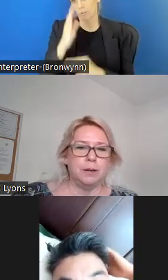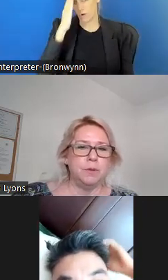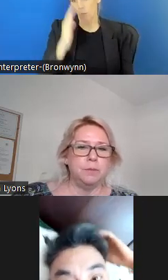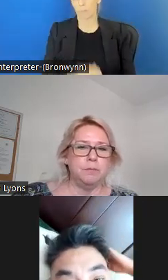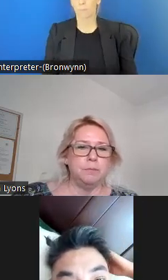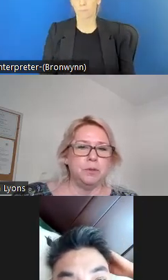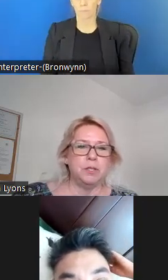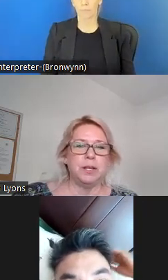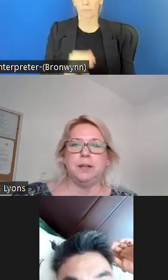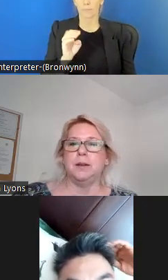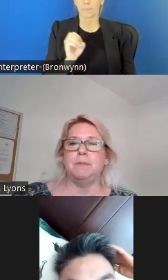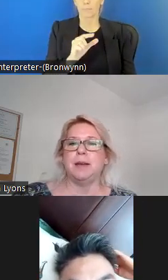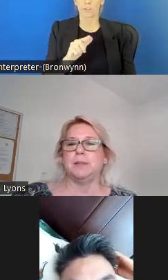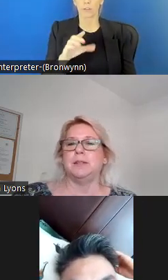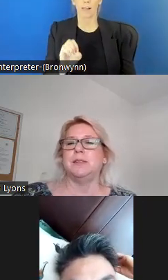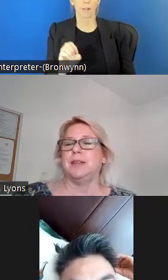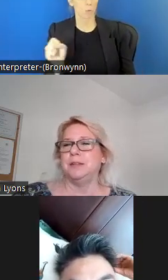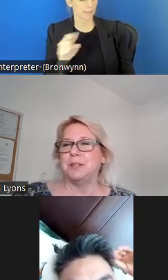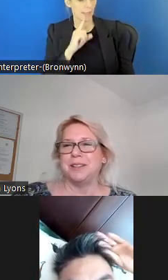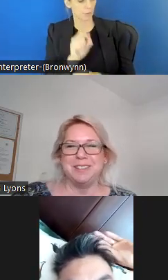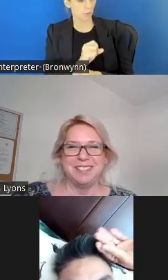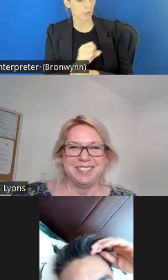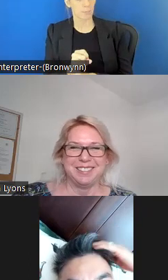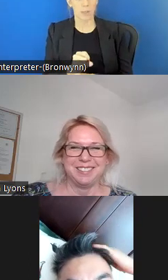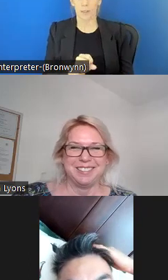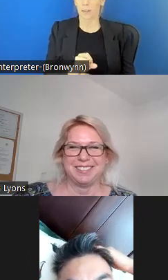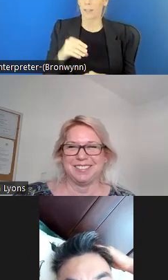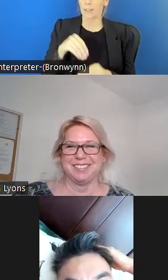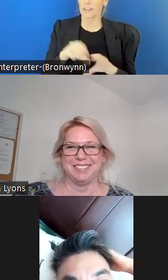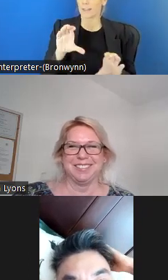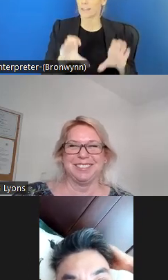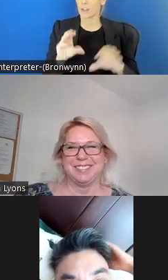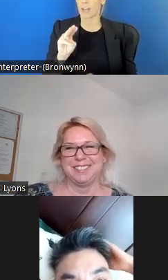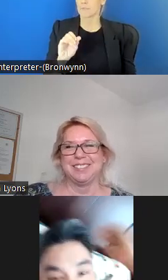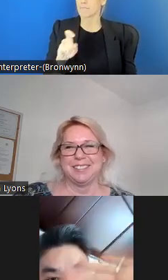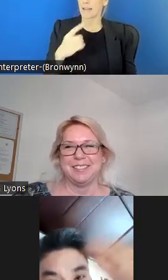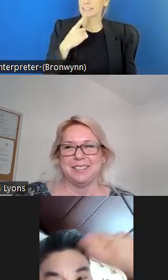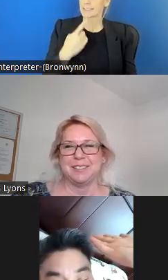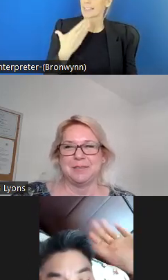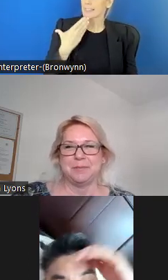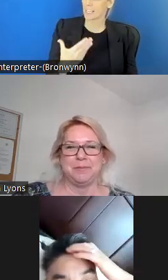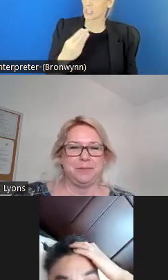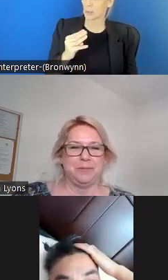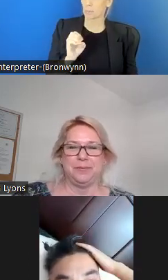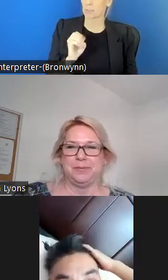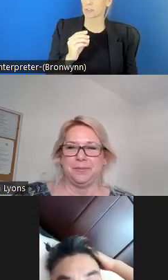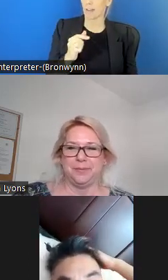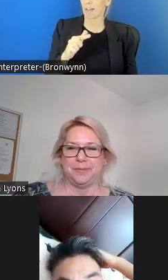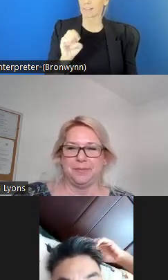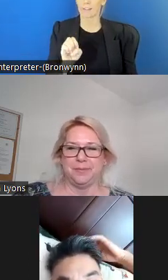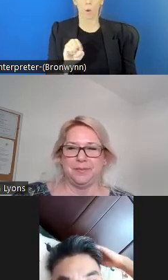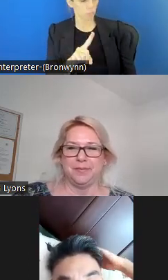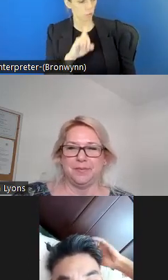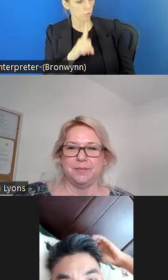We have one more chat. Max says, thank you, Michelle. Oh, you're very welcome, Max. I appreciate you you